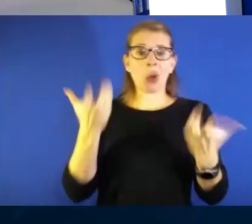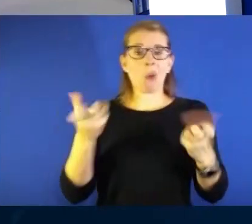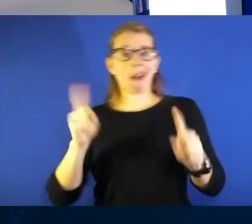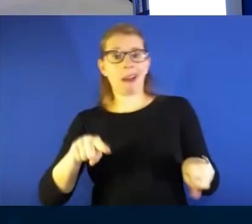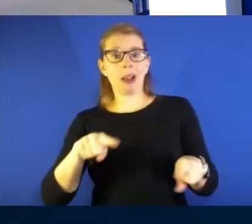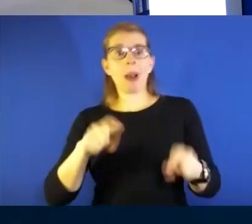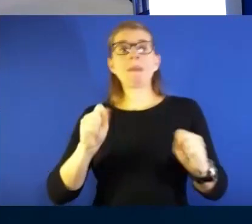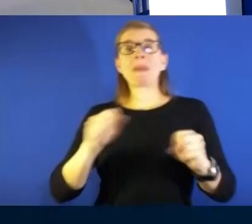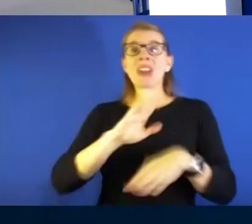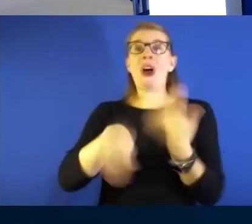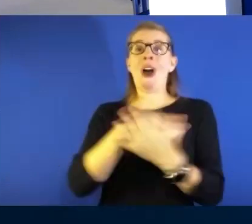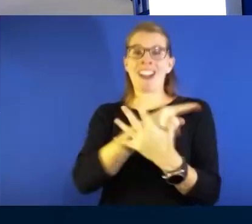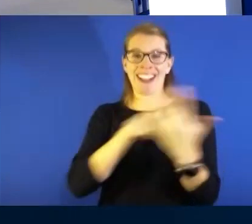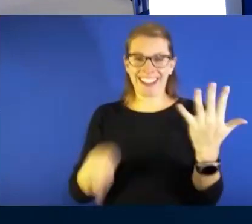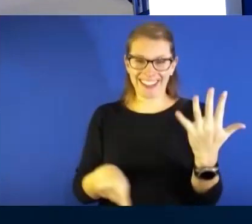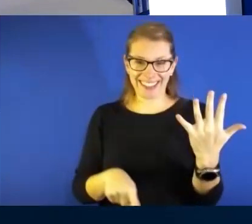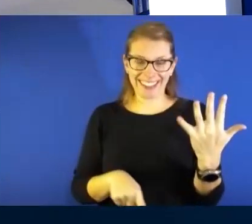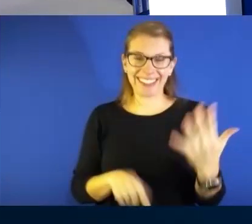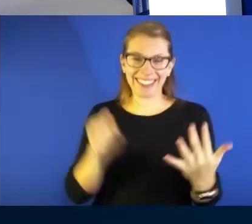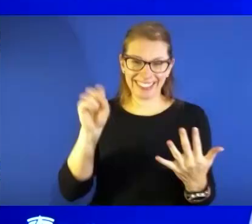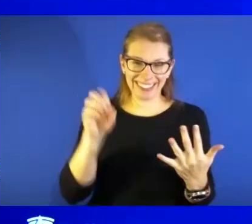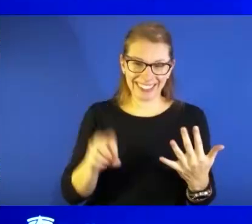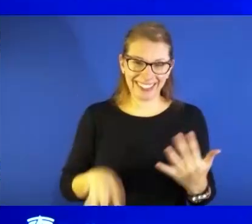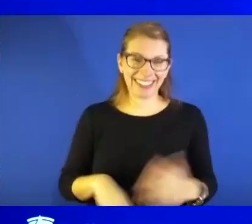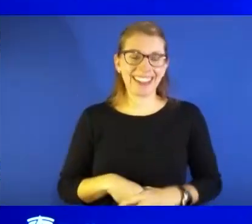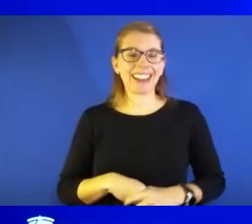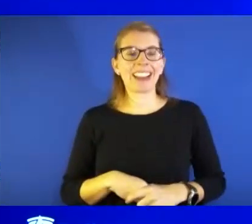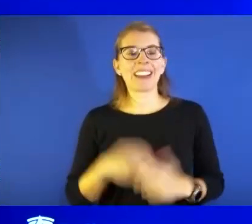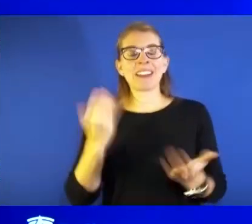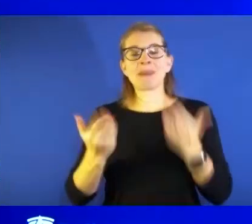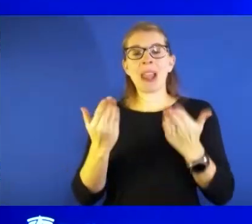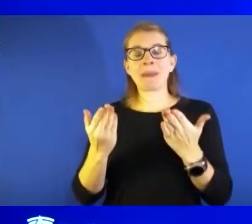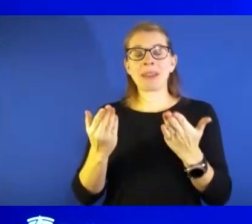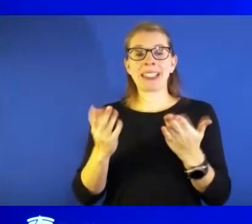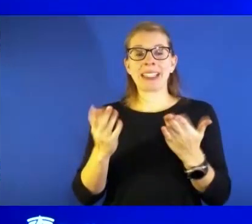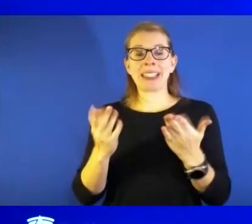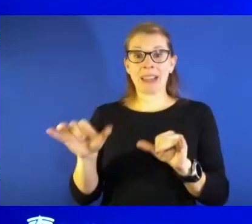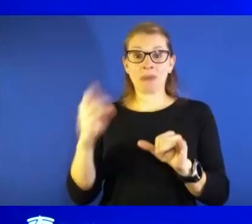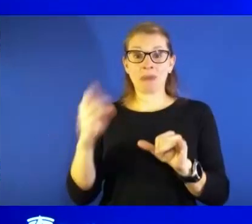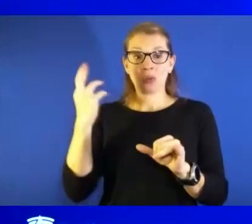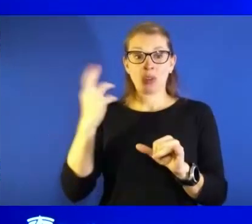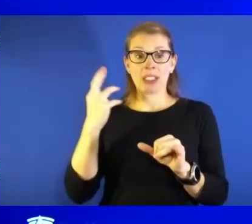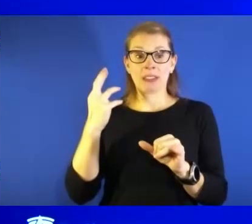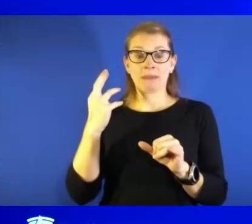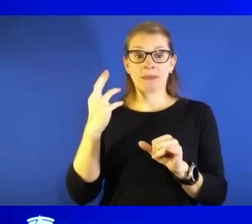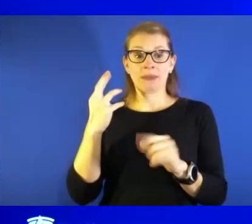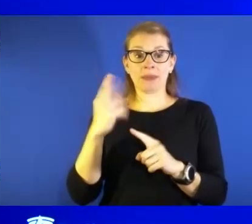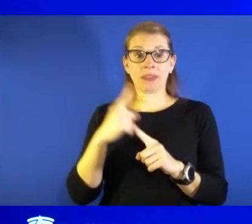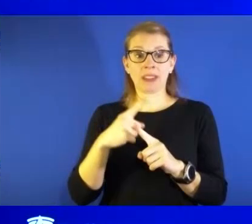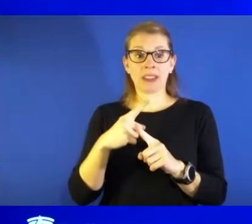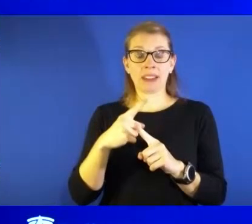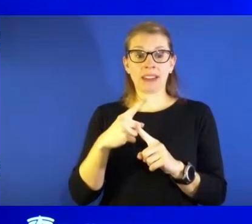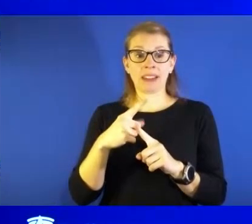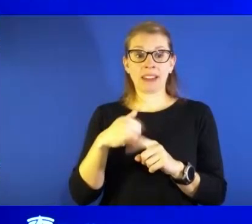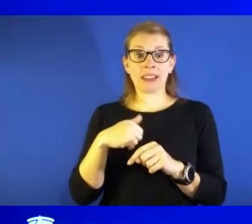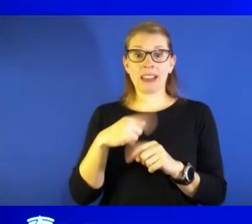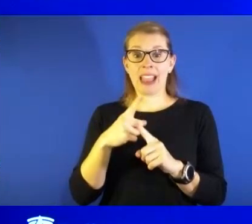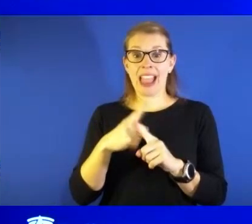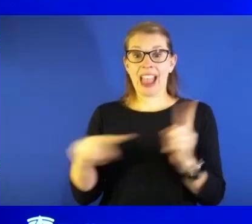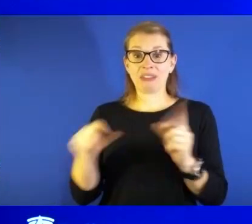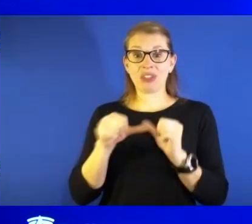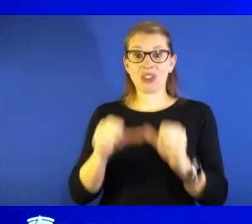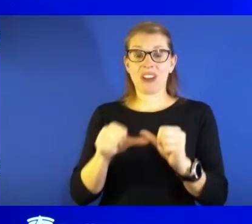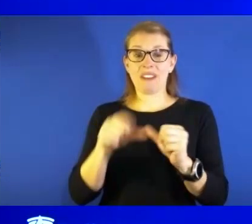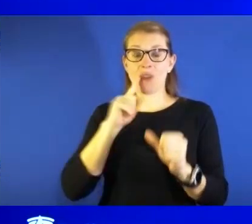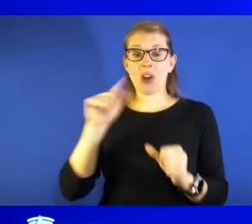things. Okay. All of the above. I think it also may go to the same reason why people take just half of their Antibiotics. total duration of